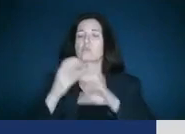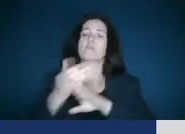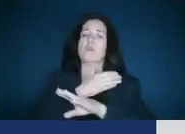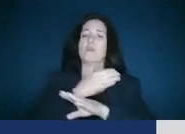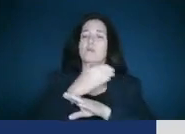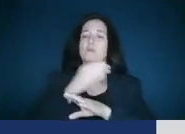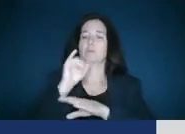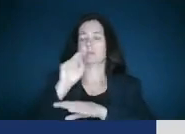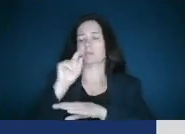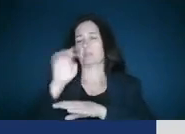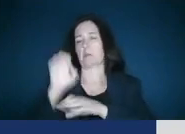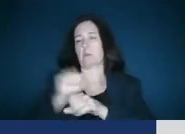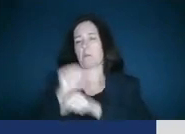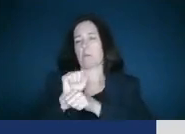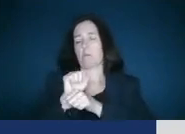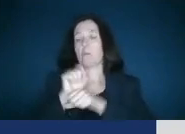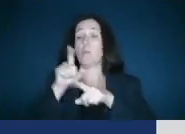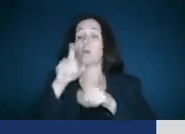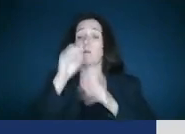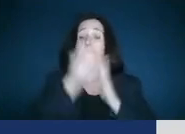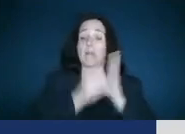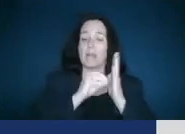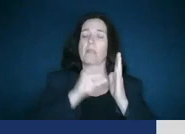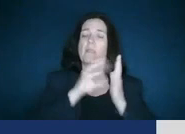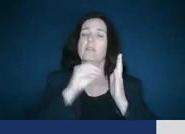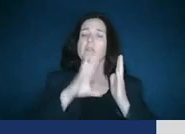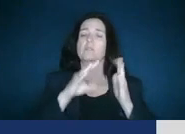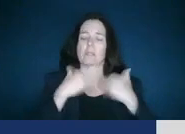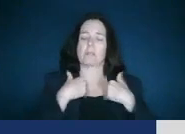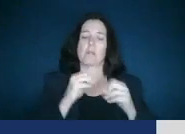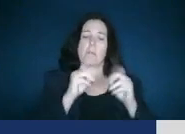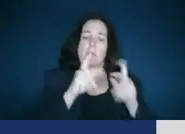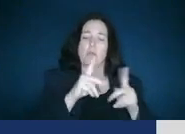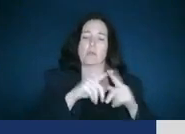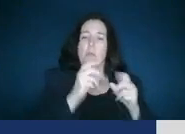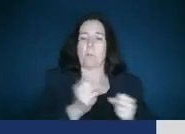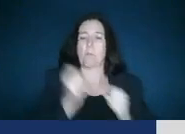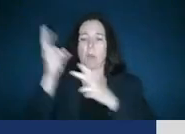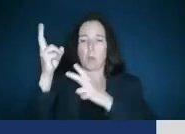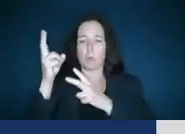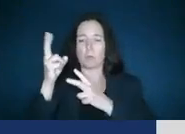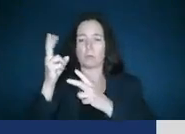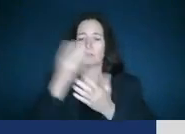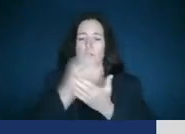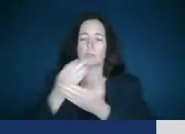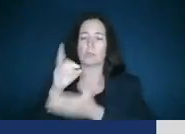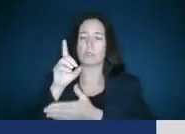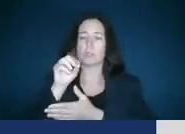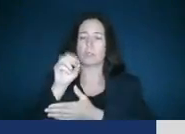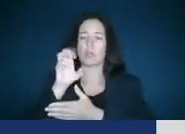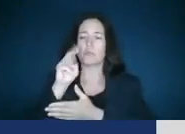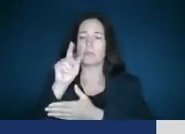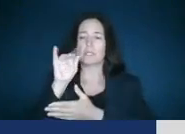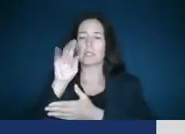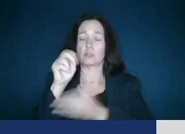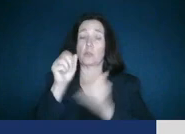this application, students are given the opportunity to upload their documentation along with this